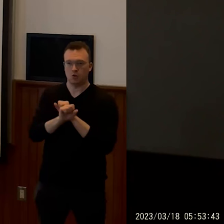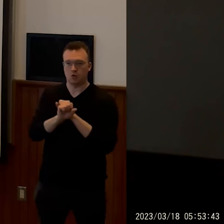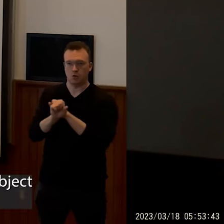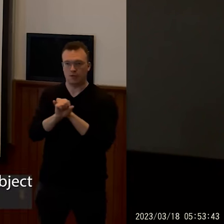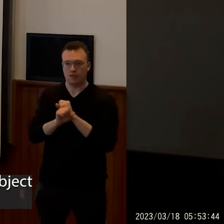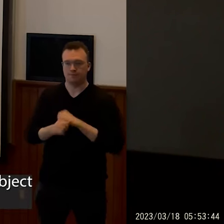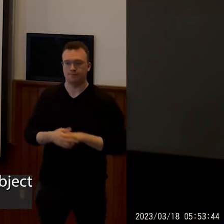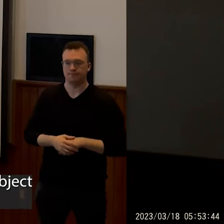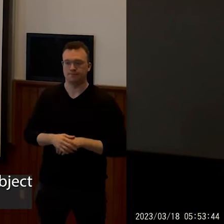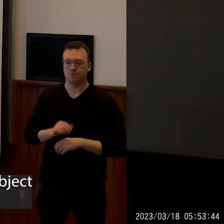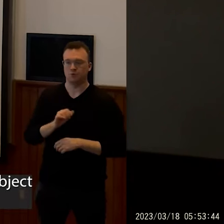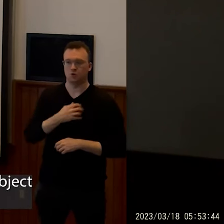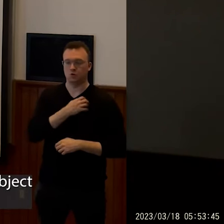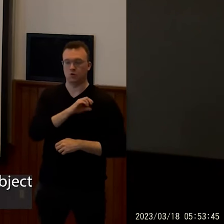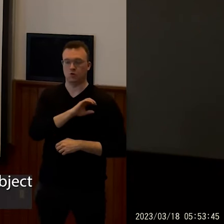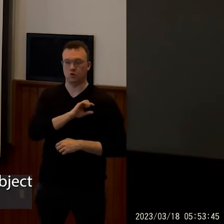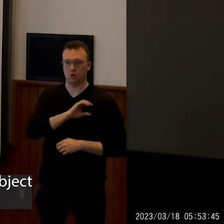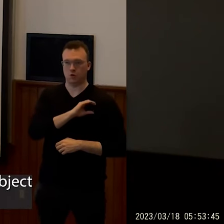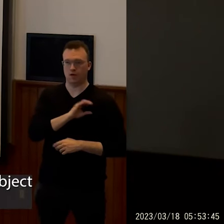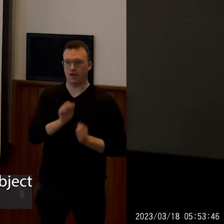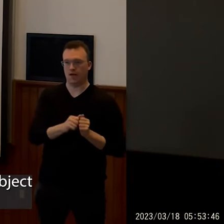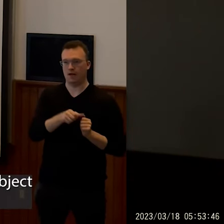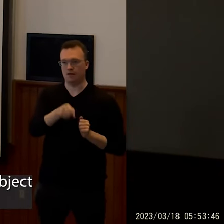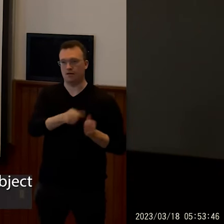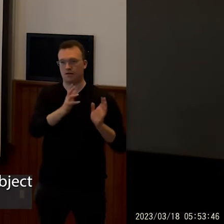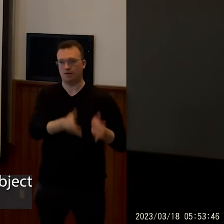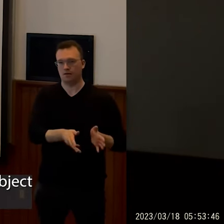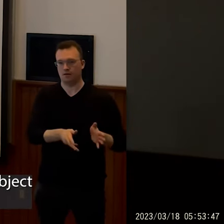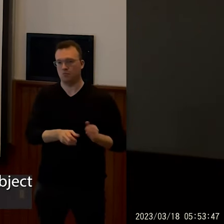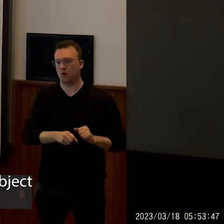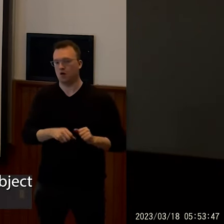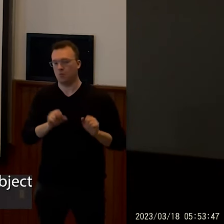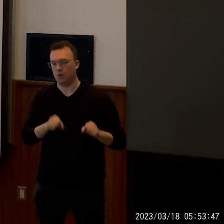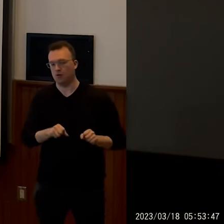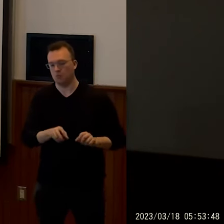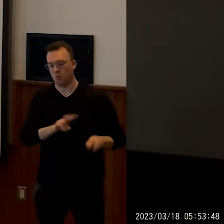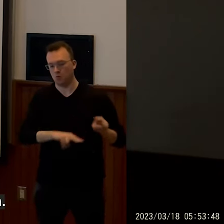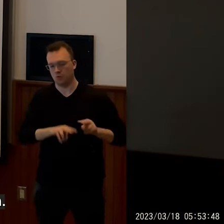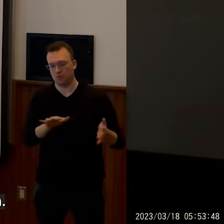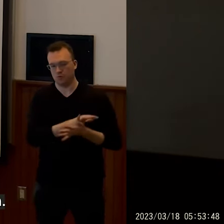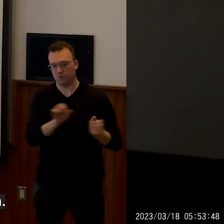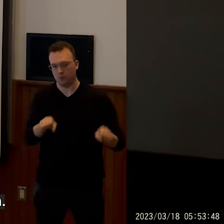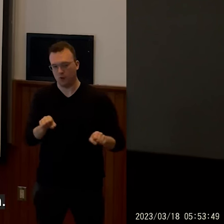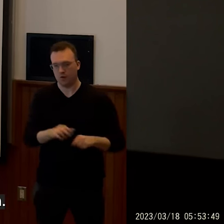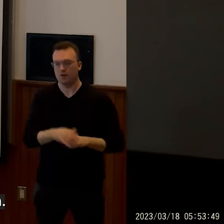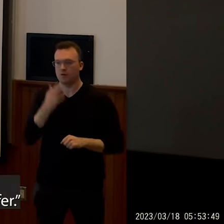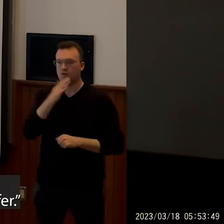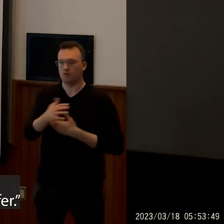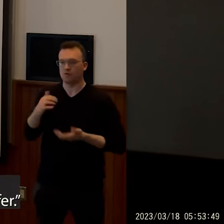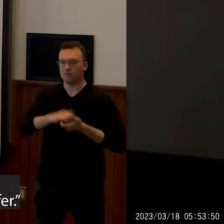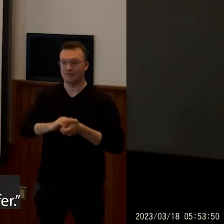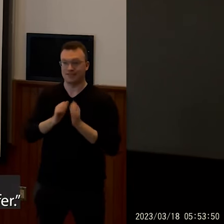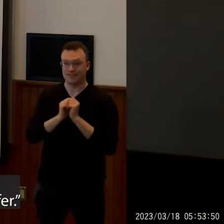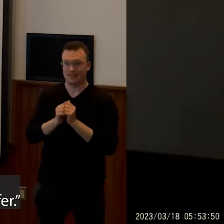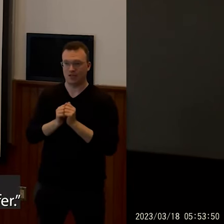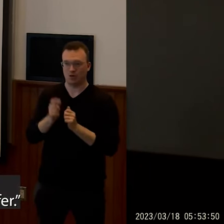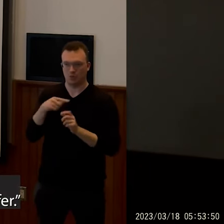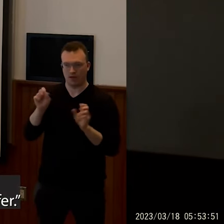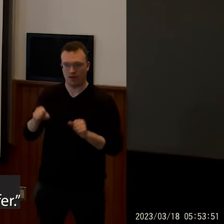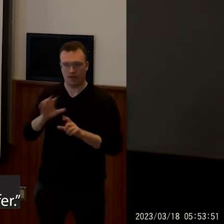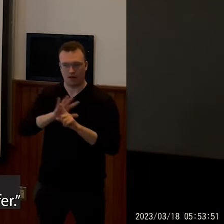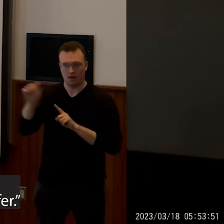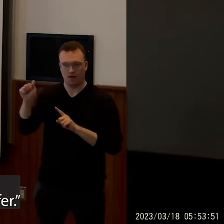Any luggage left behind may be subject to inspection or destruction. Thank you for your cooperation. Together, we can